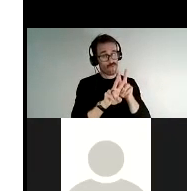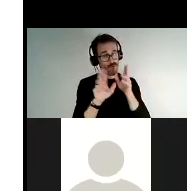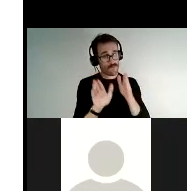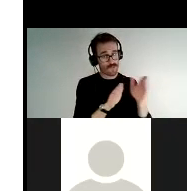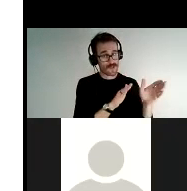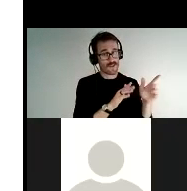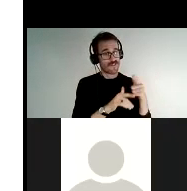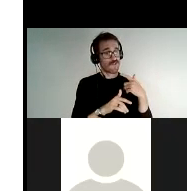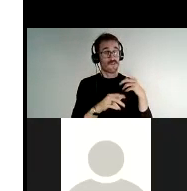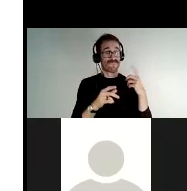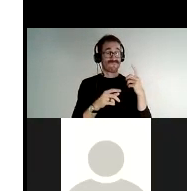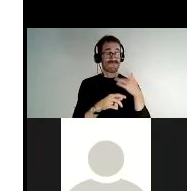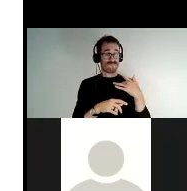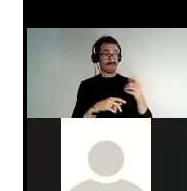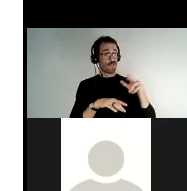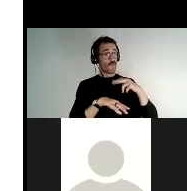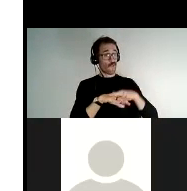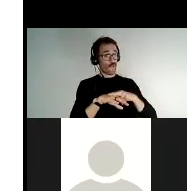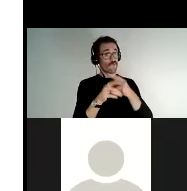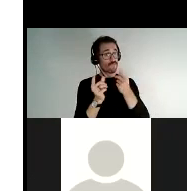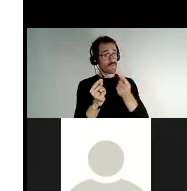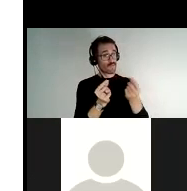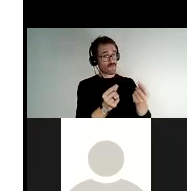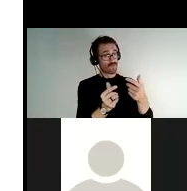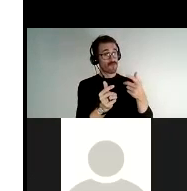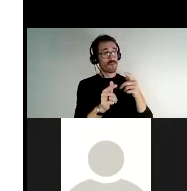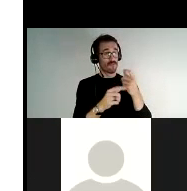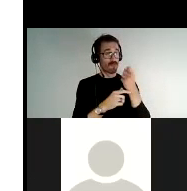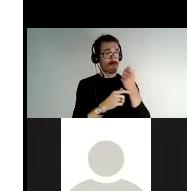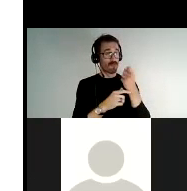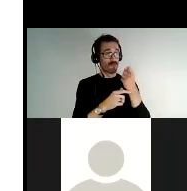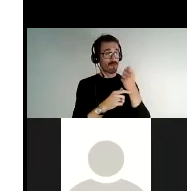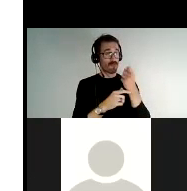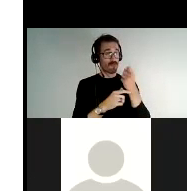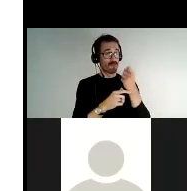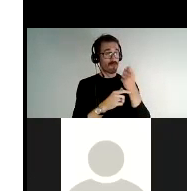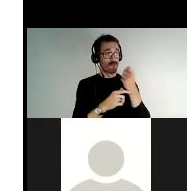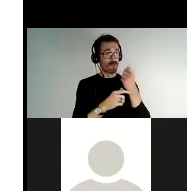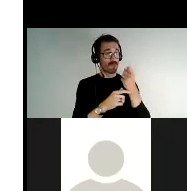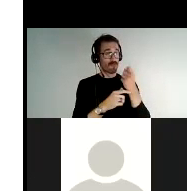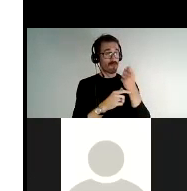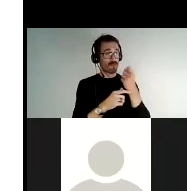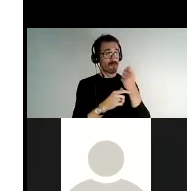normal life paths when things look different from the rest of society?